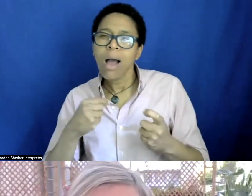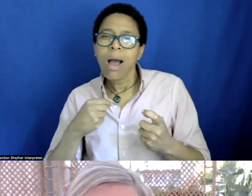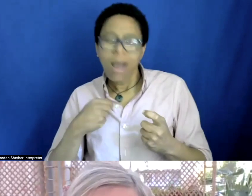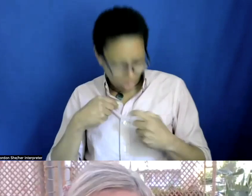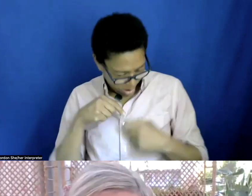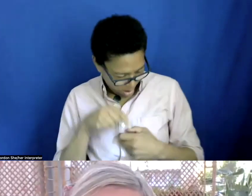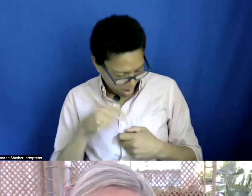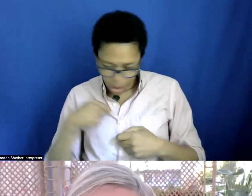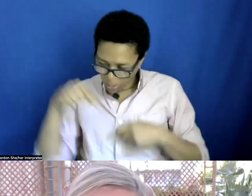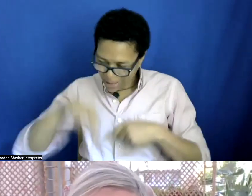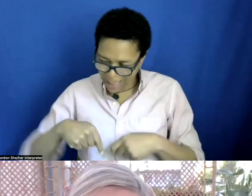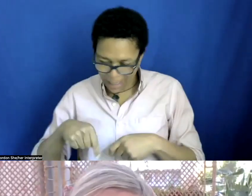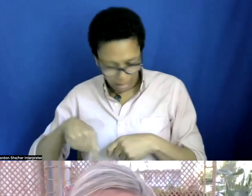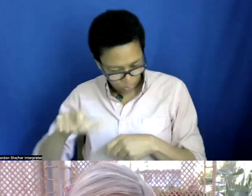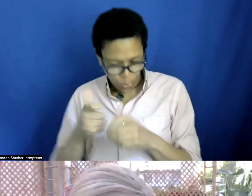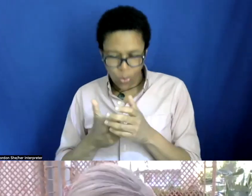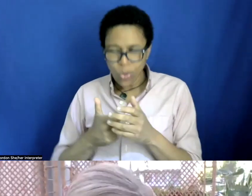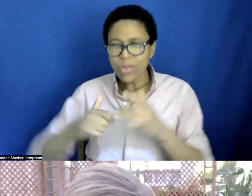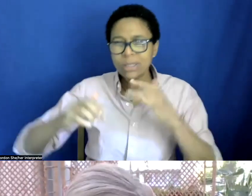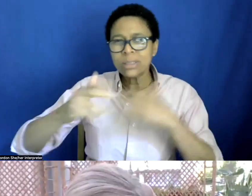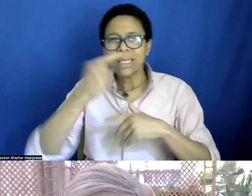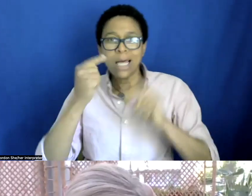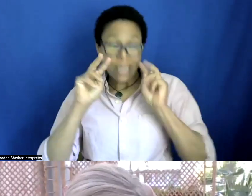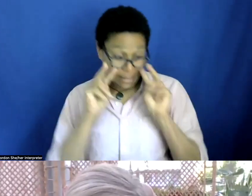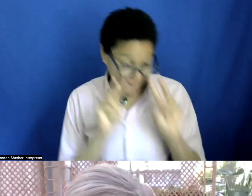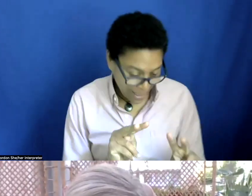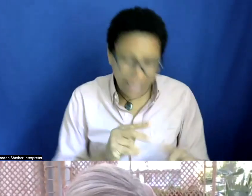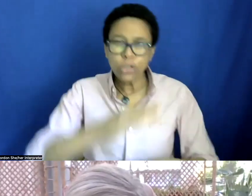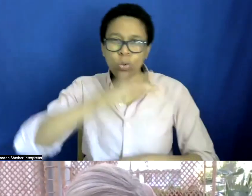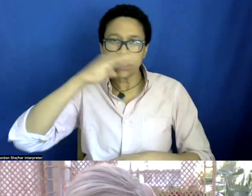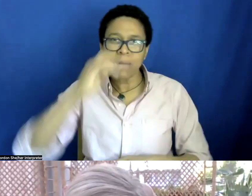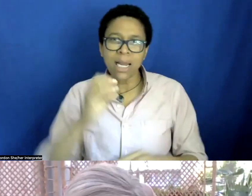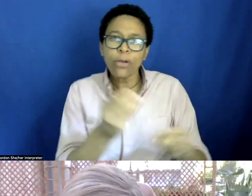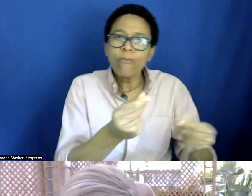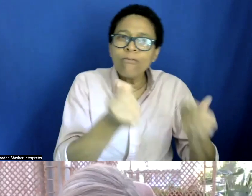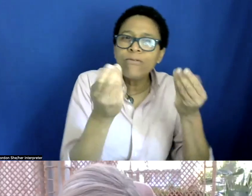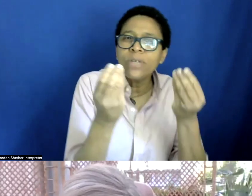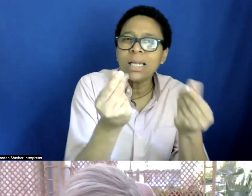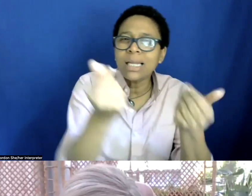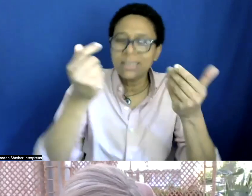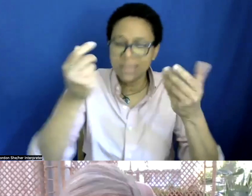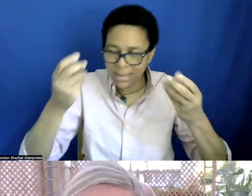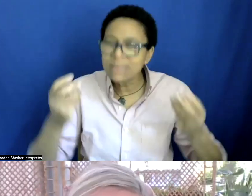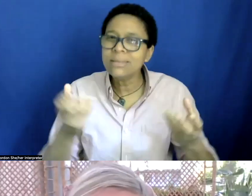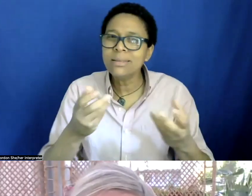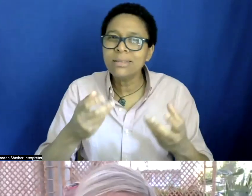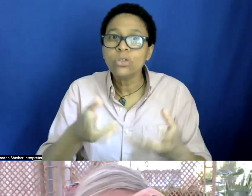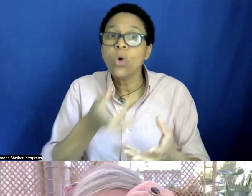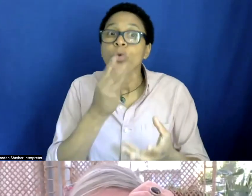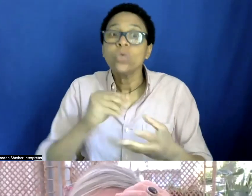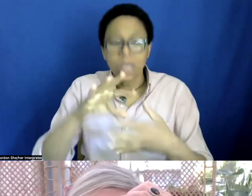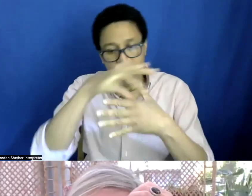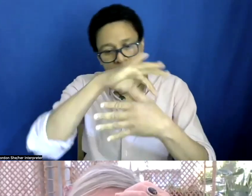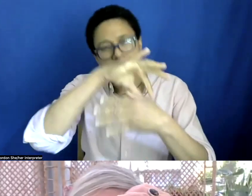grass, and the sensoriness of all that. And but him putting it under his